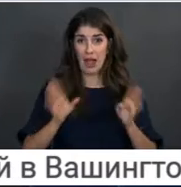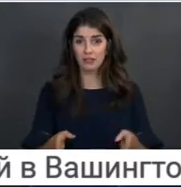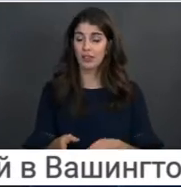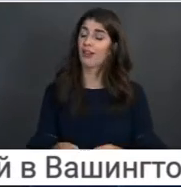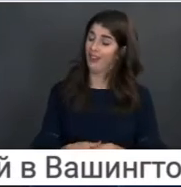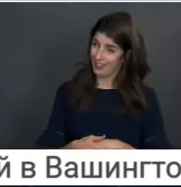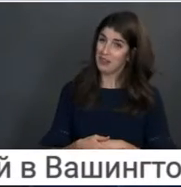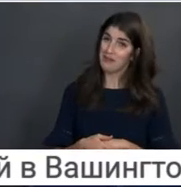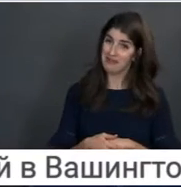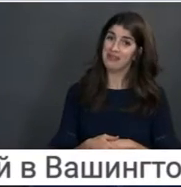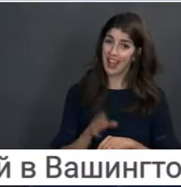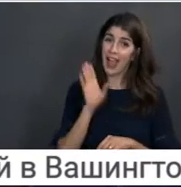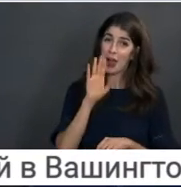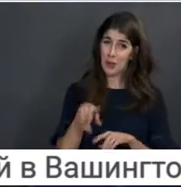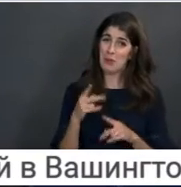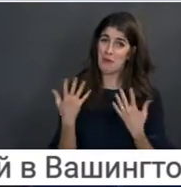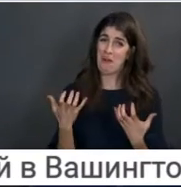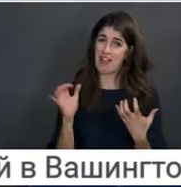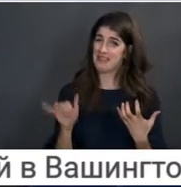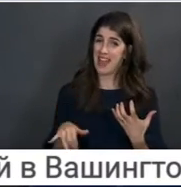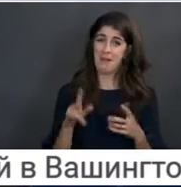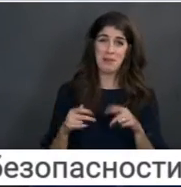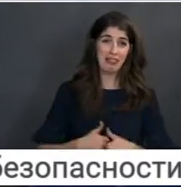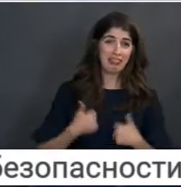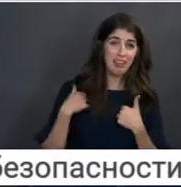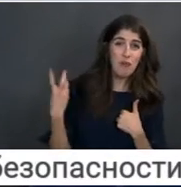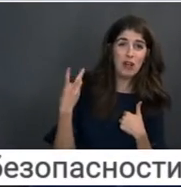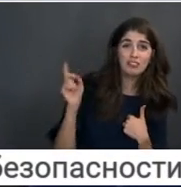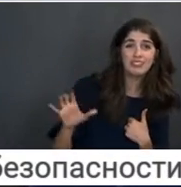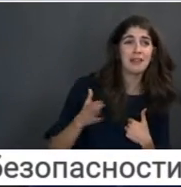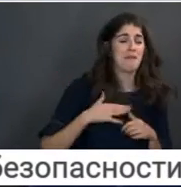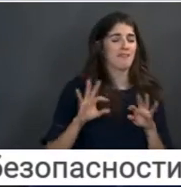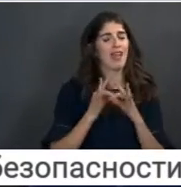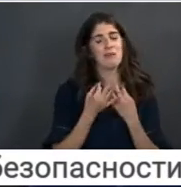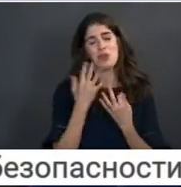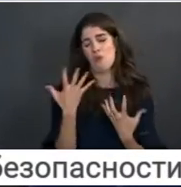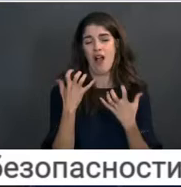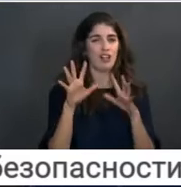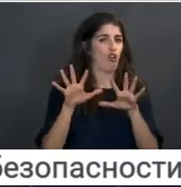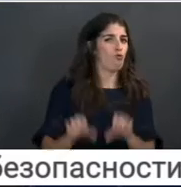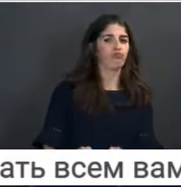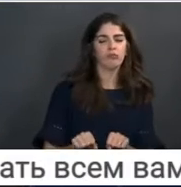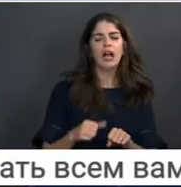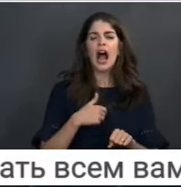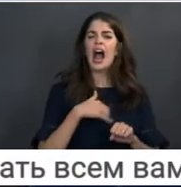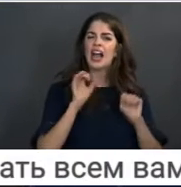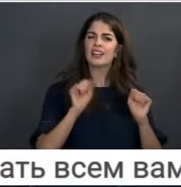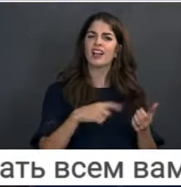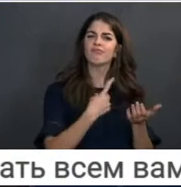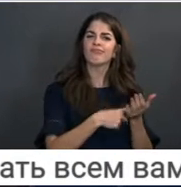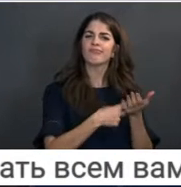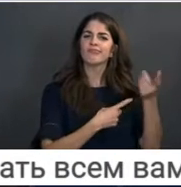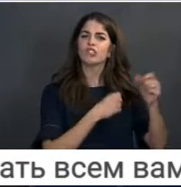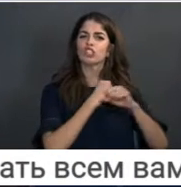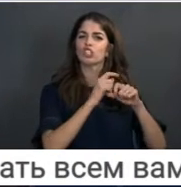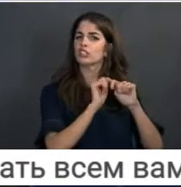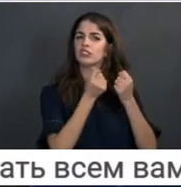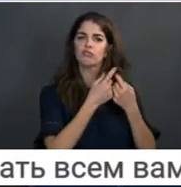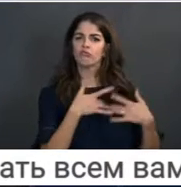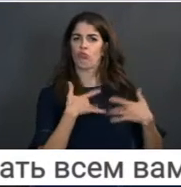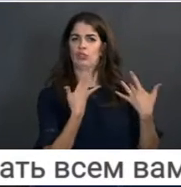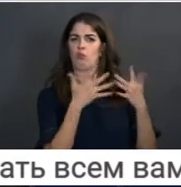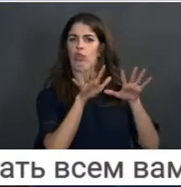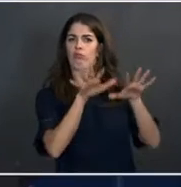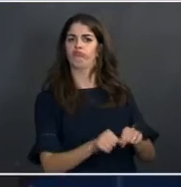including members of my family and people in Washington. But I will talk to our security team and see if there's anything further